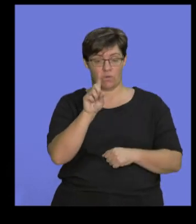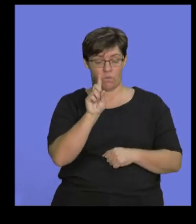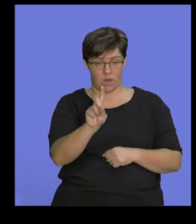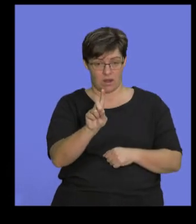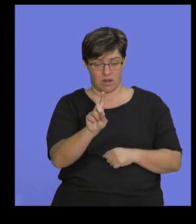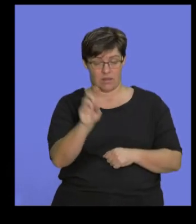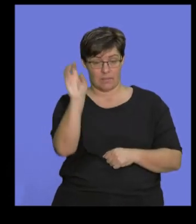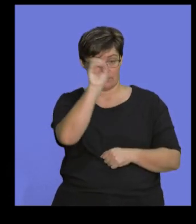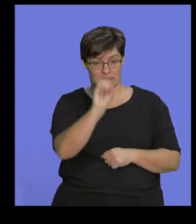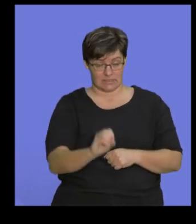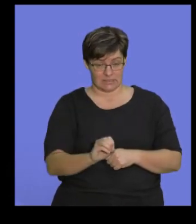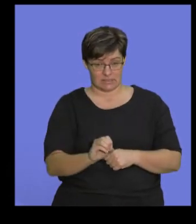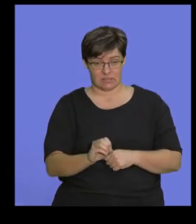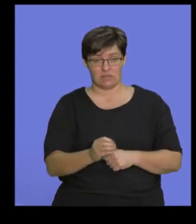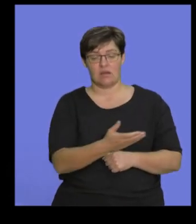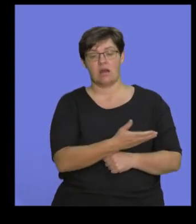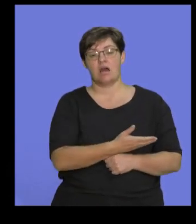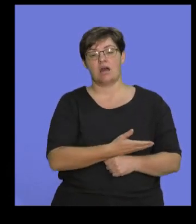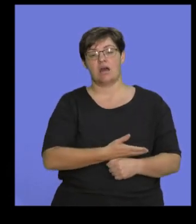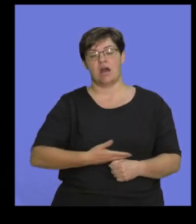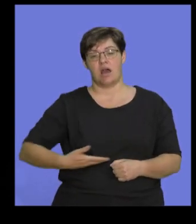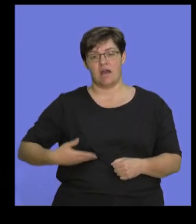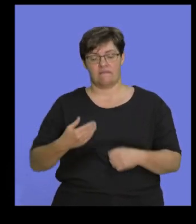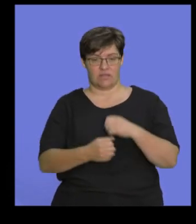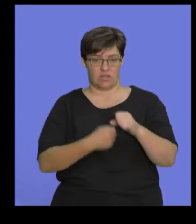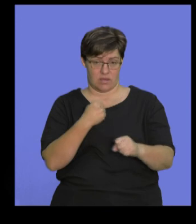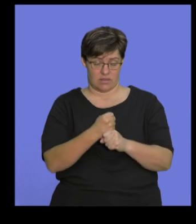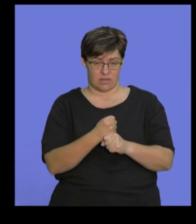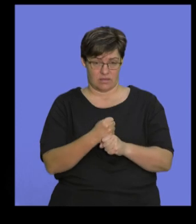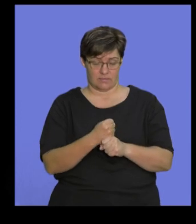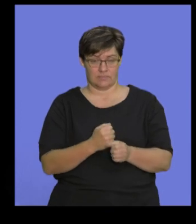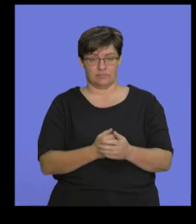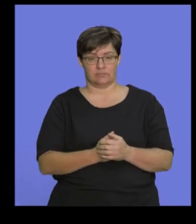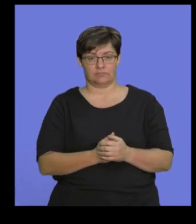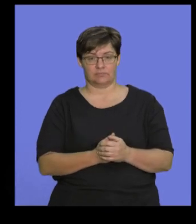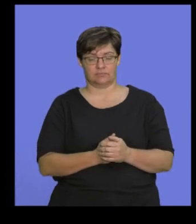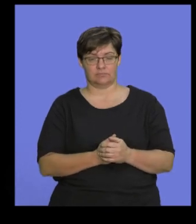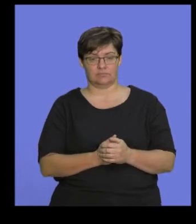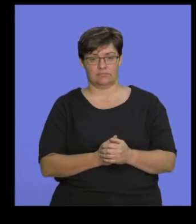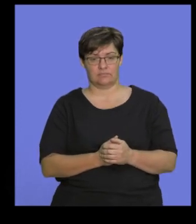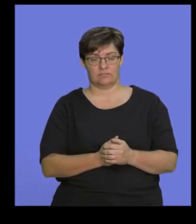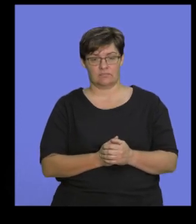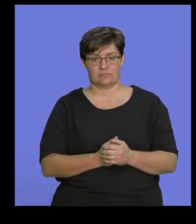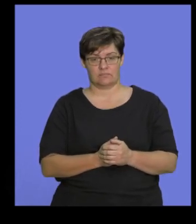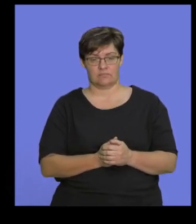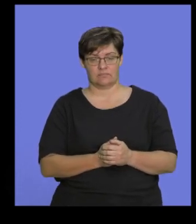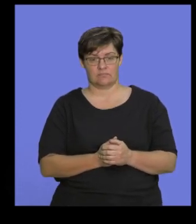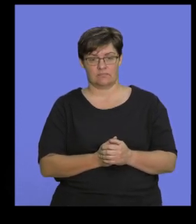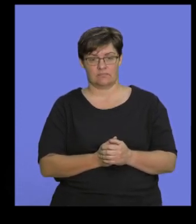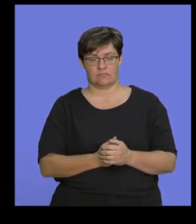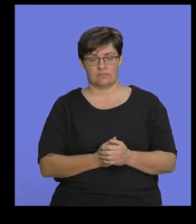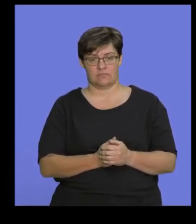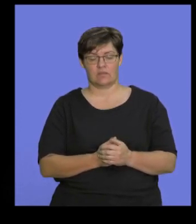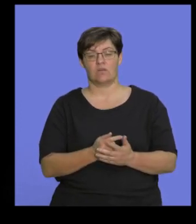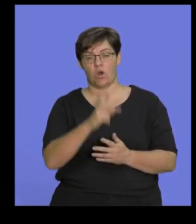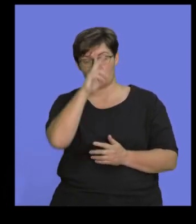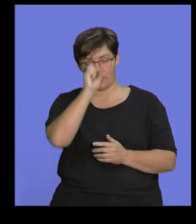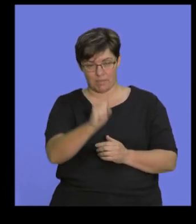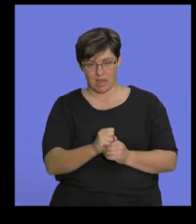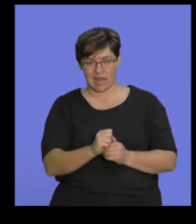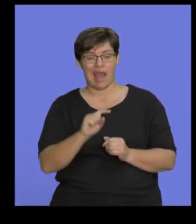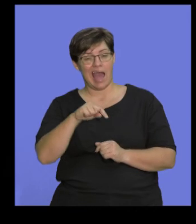6.1%, and this was on a semi-annually basis. Semi-annually basis. Remember also the other word